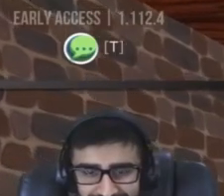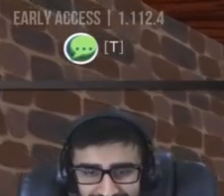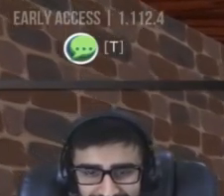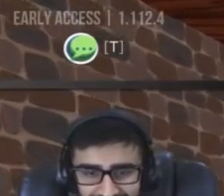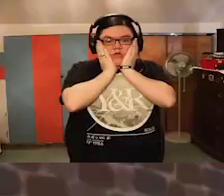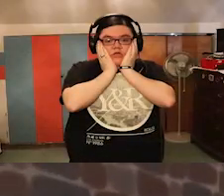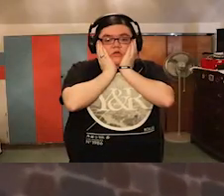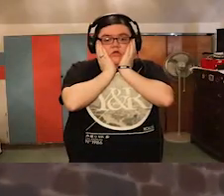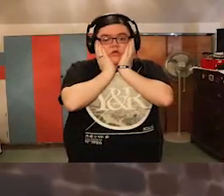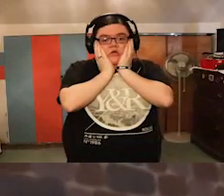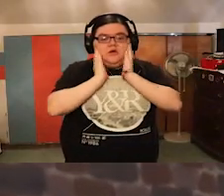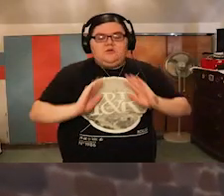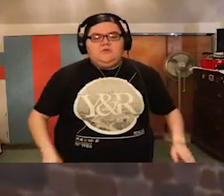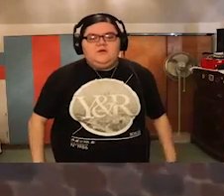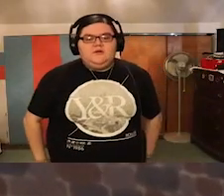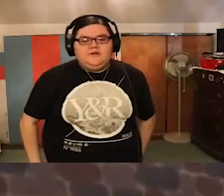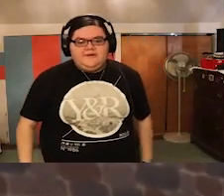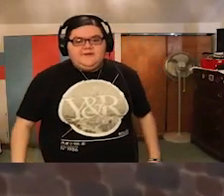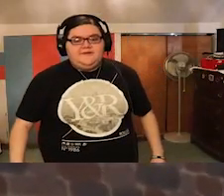bounced over.